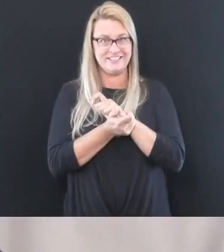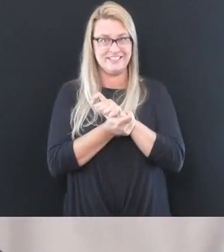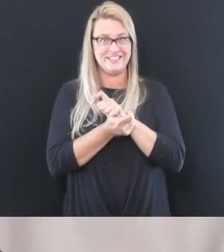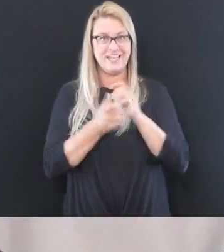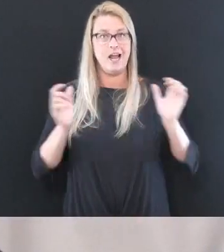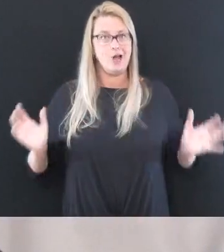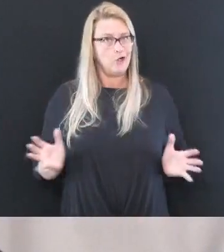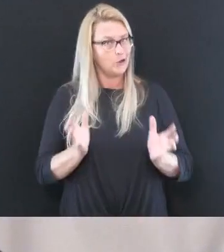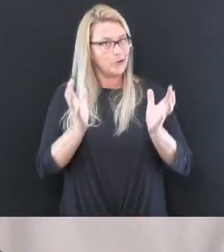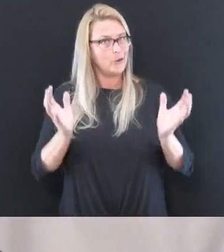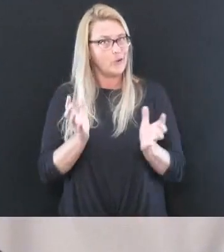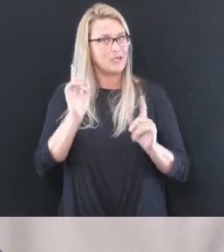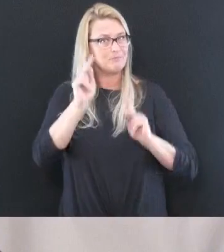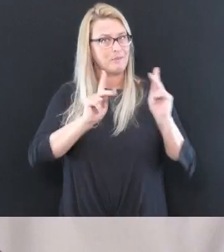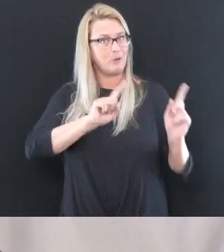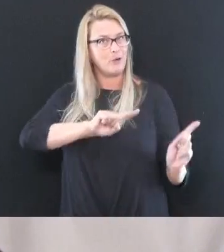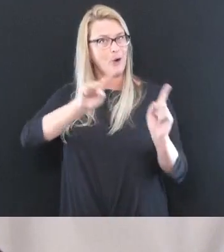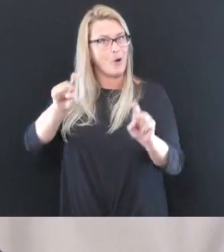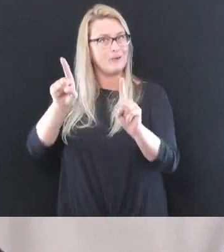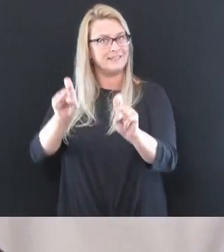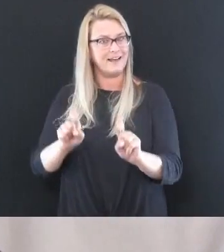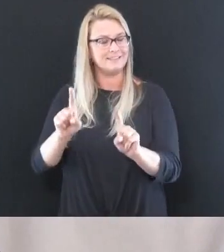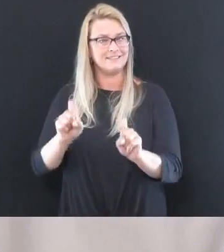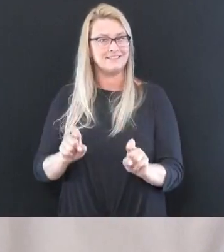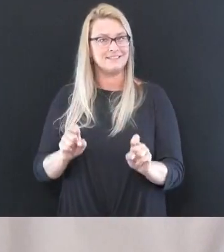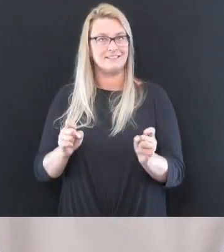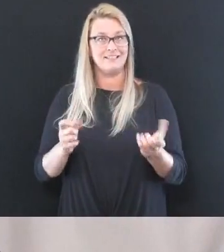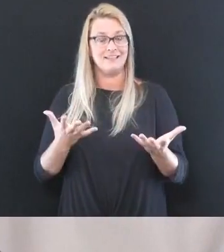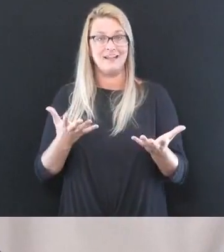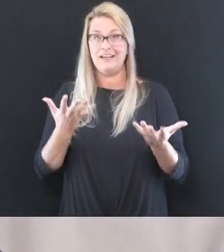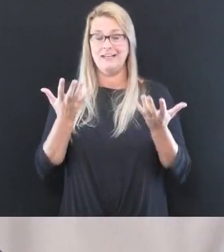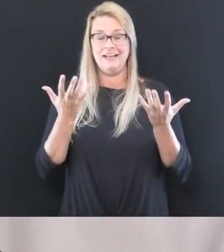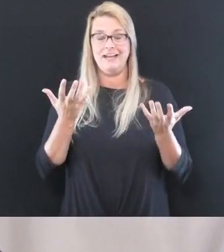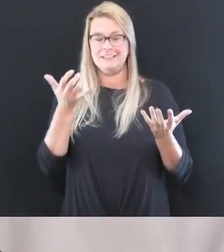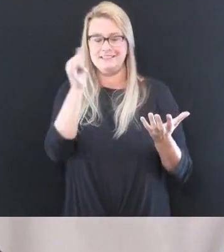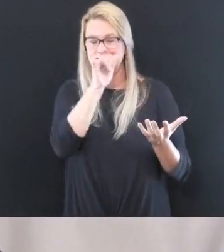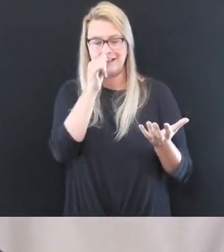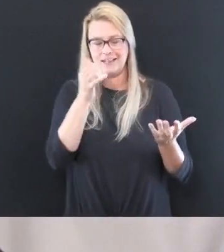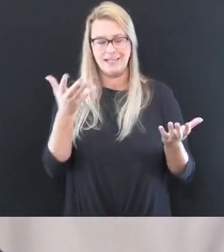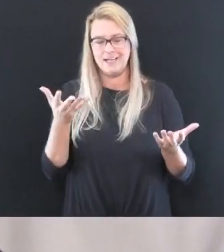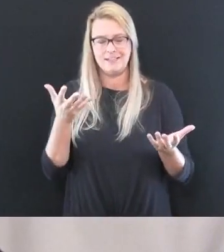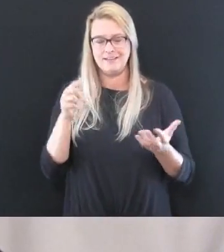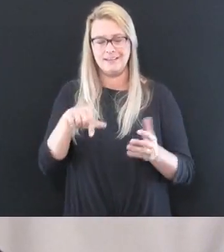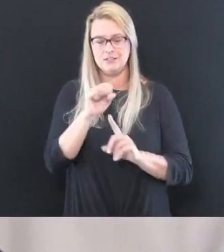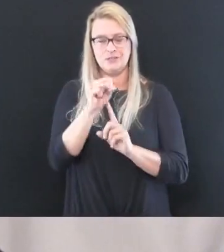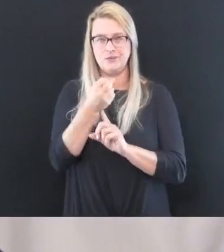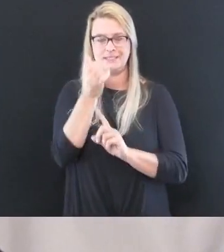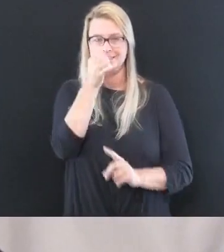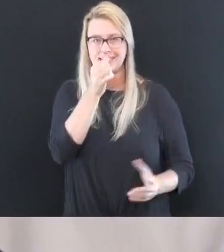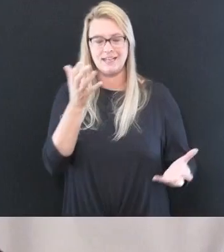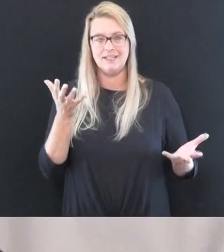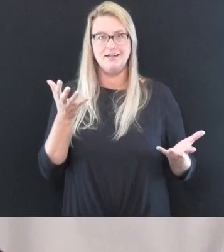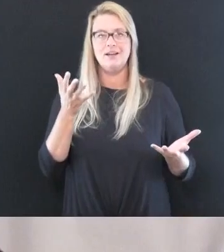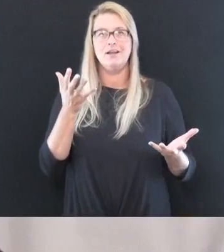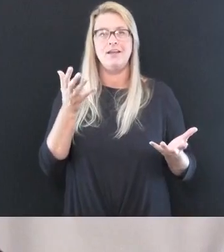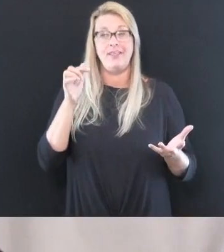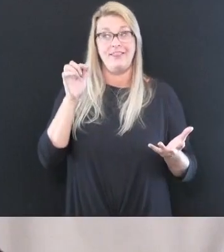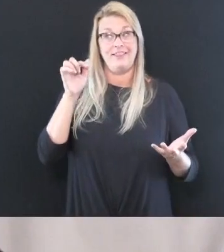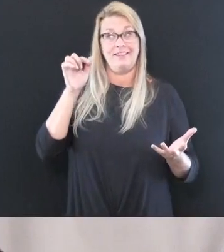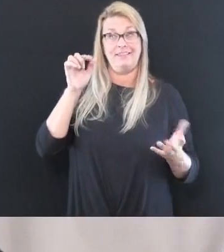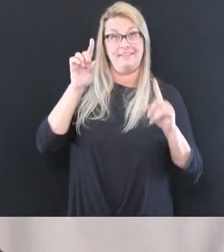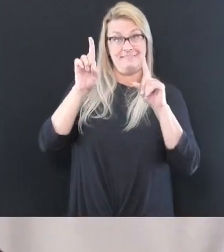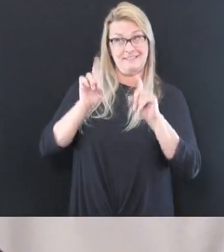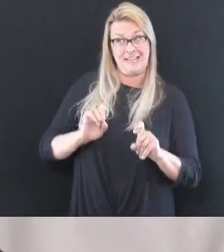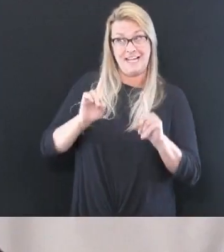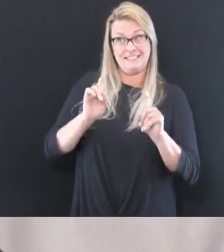encouraged to test. So basically what happened, which is ridiculous, because, the bottom line to the testing is